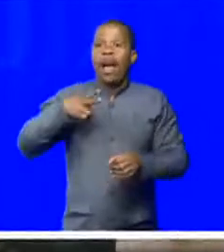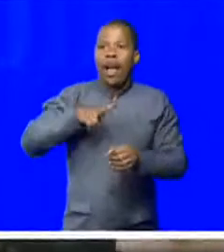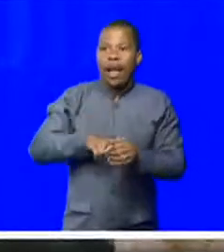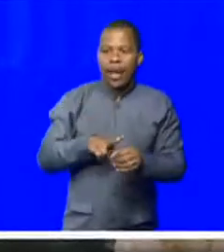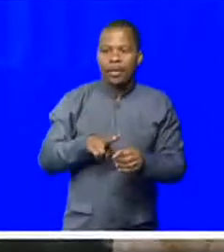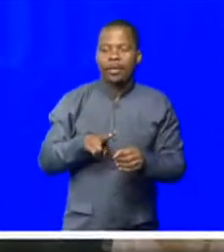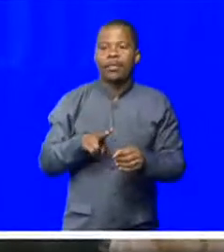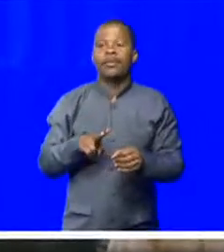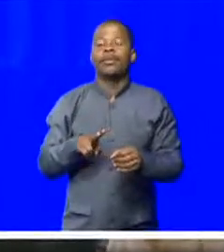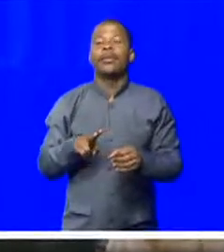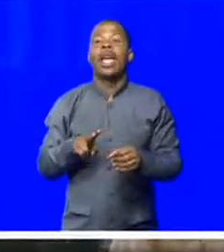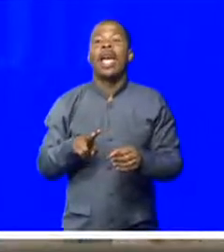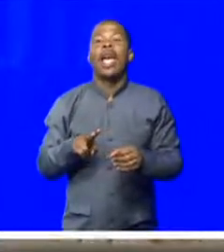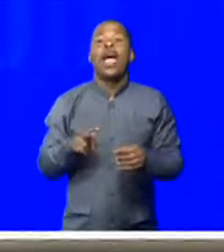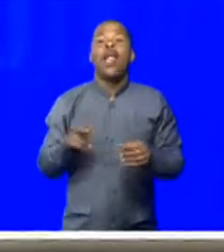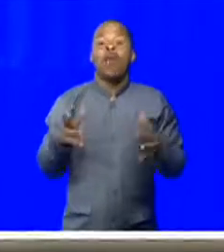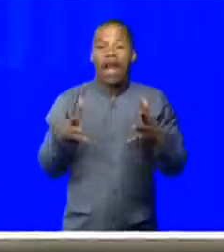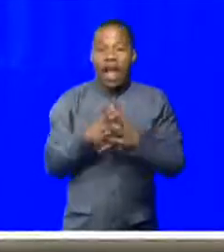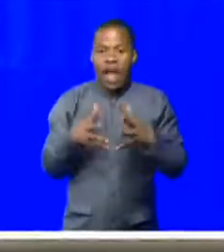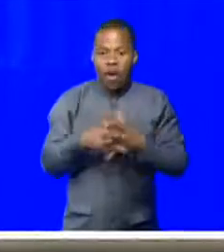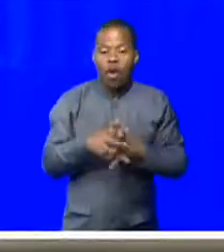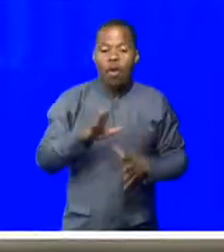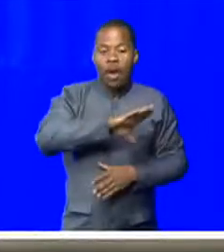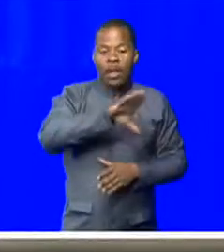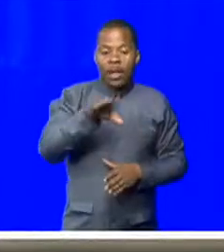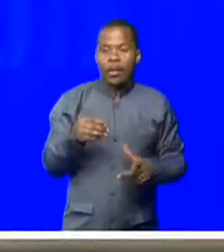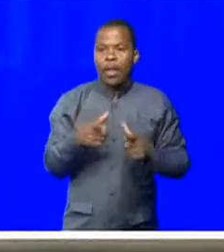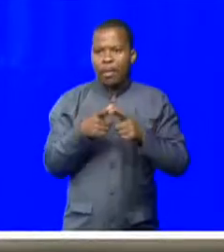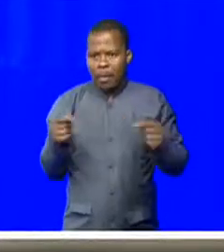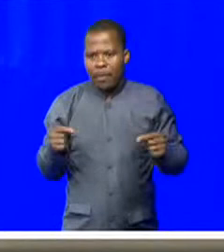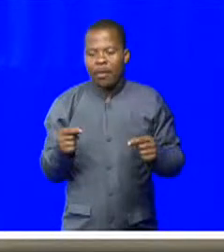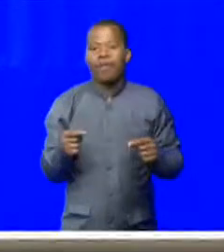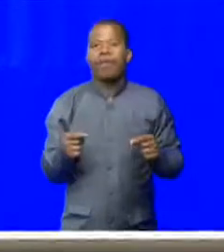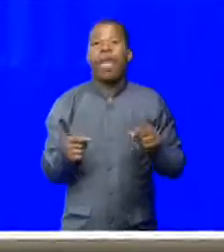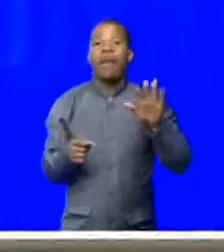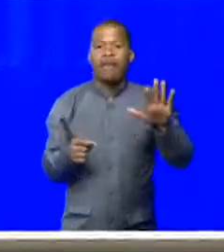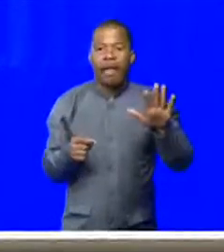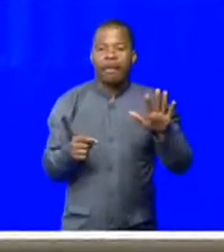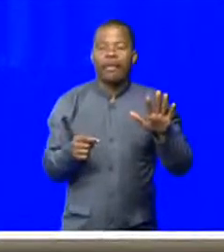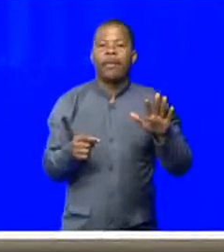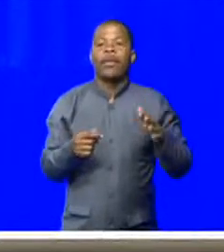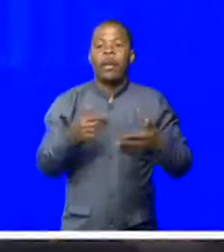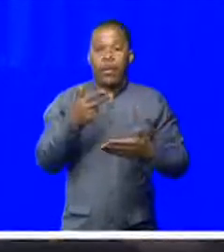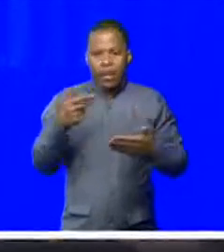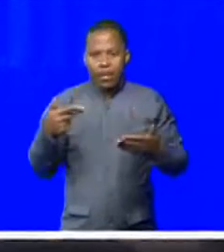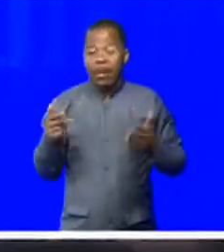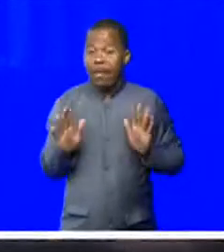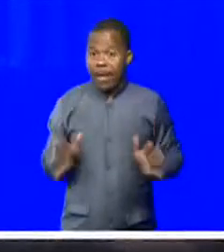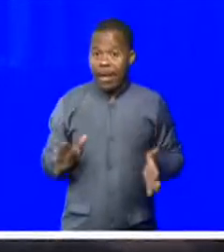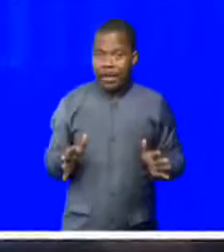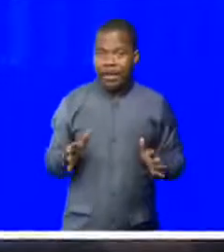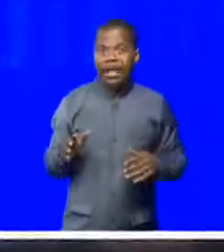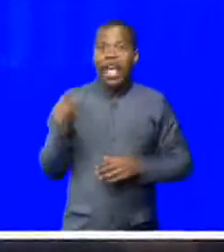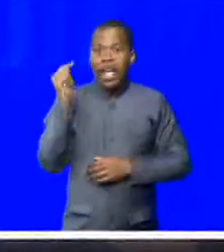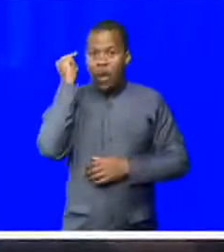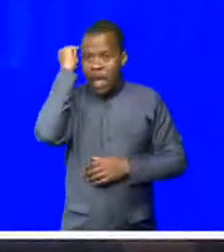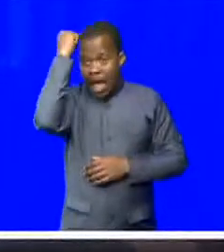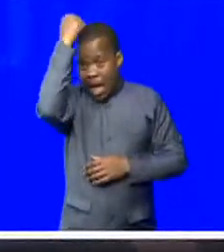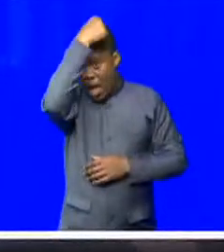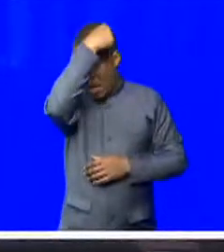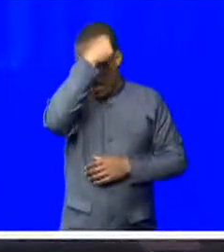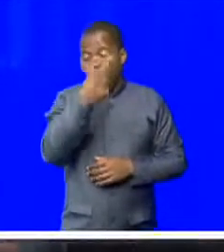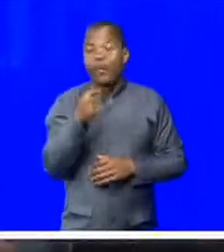closing ceremony of the SADC summit saw the signing of 5 SADC legal instruments. His Majesty